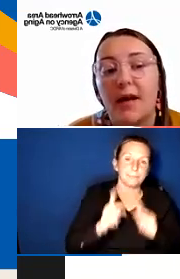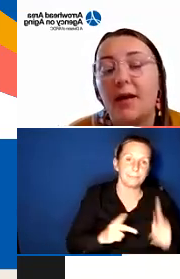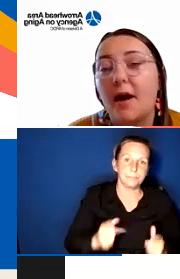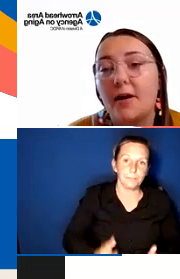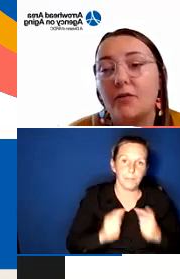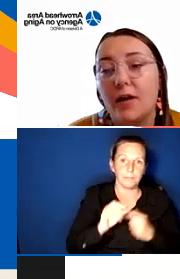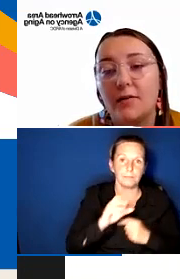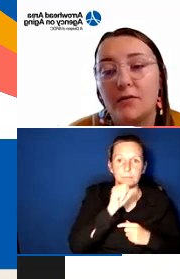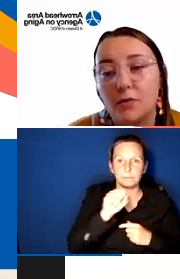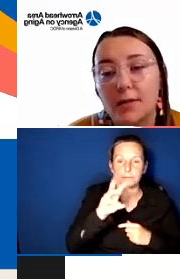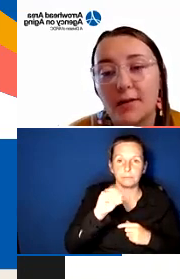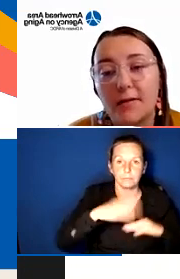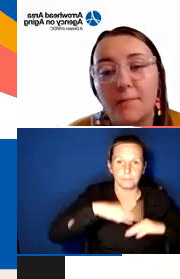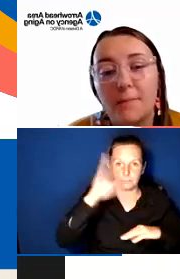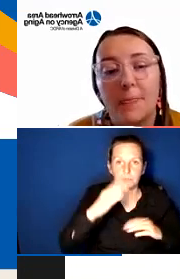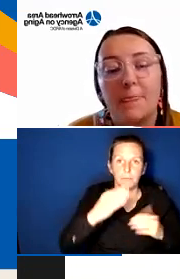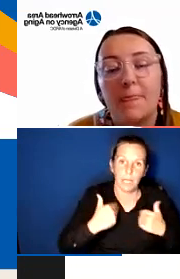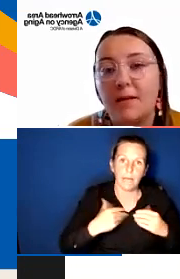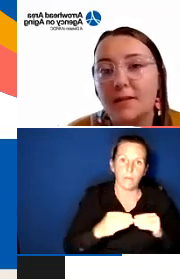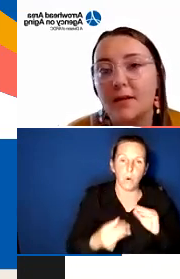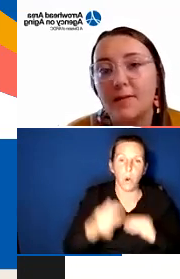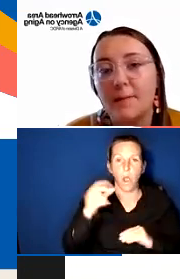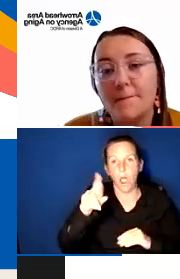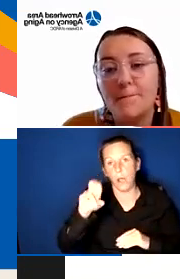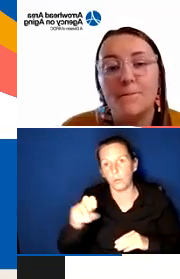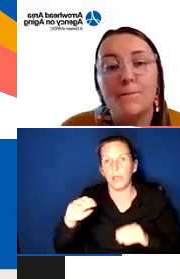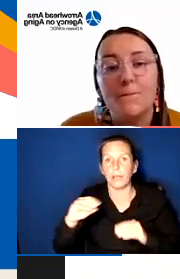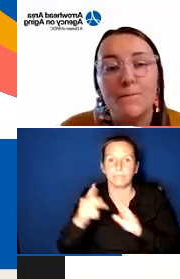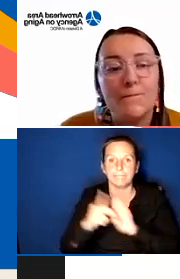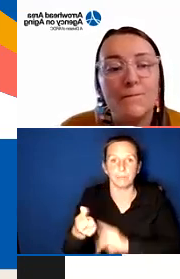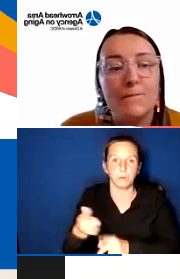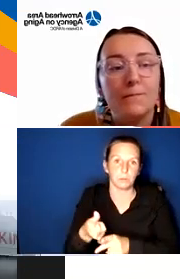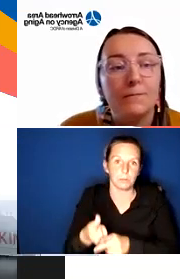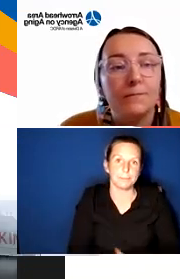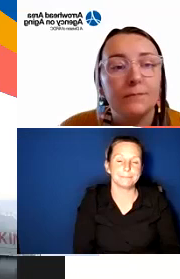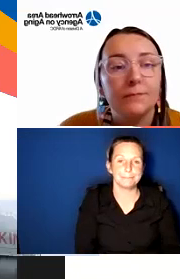Arrowhead had a higher rate of suicide. Next slide.